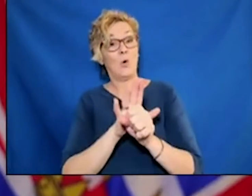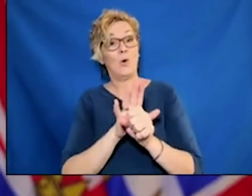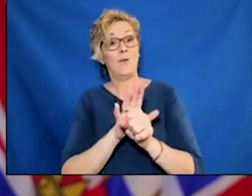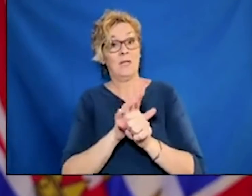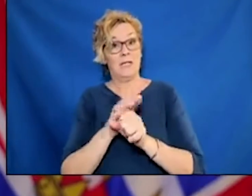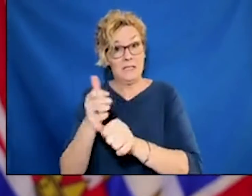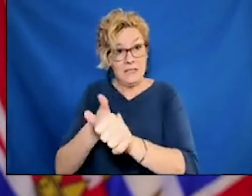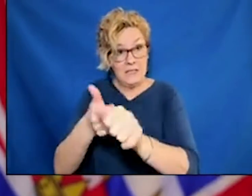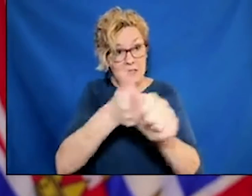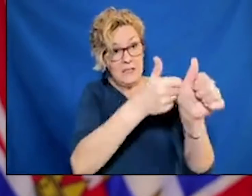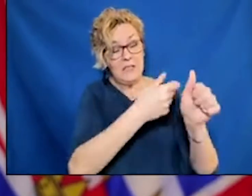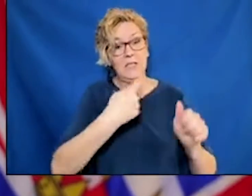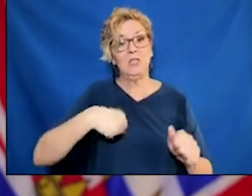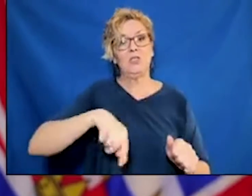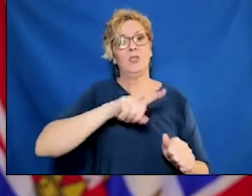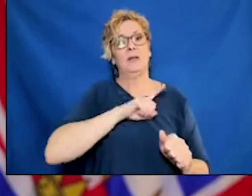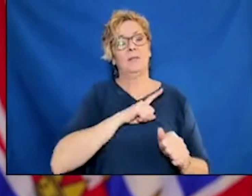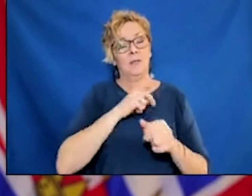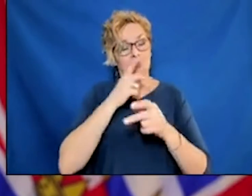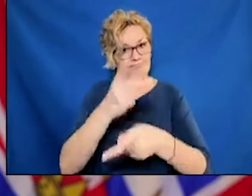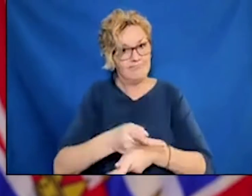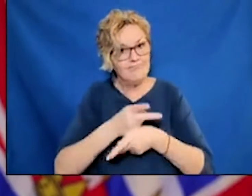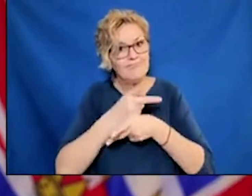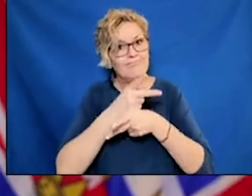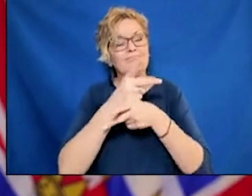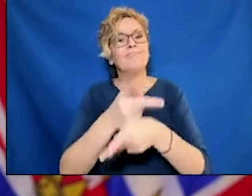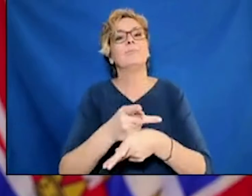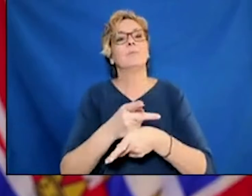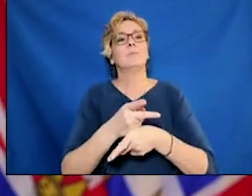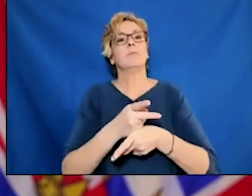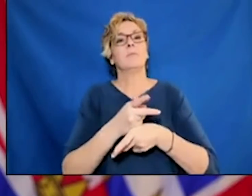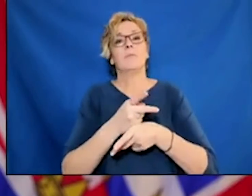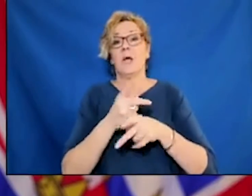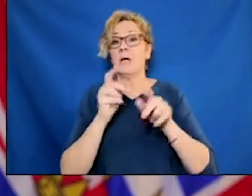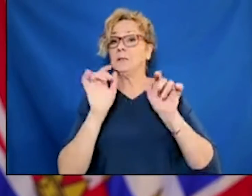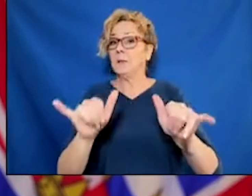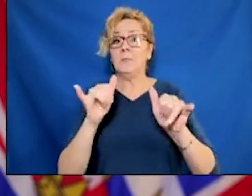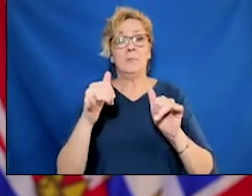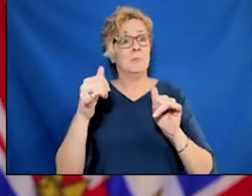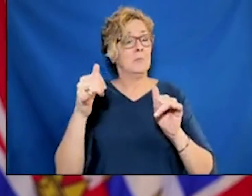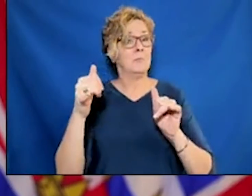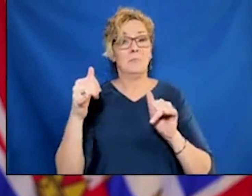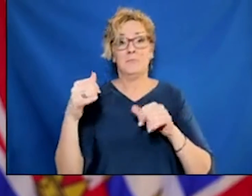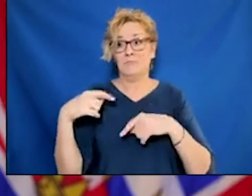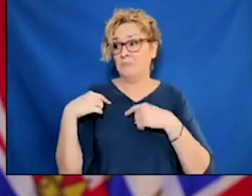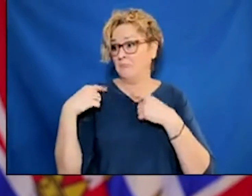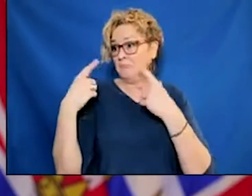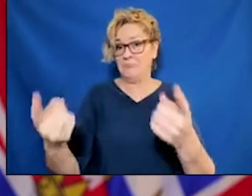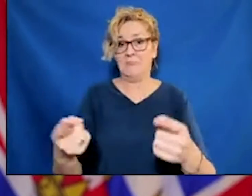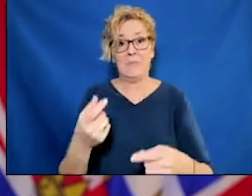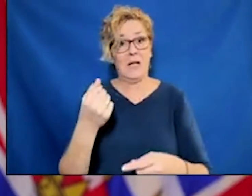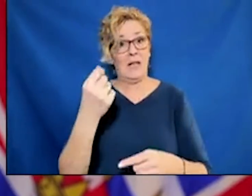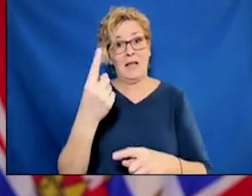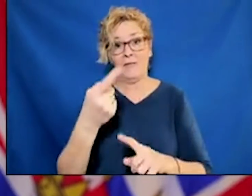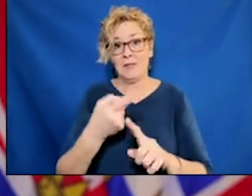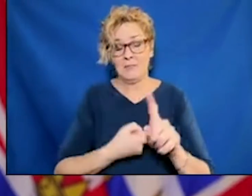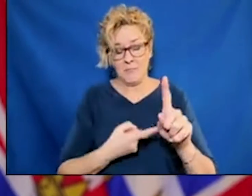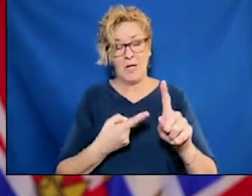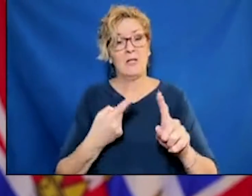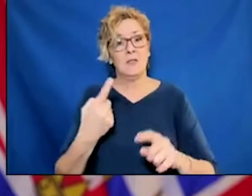we know we need to stop the spread in the same way that we have been doing for the last 11